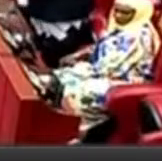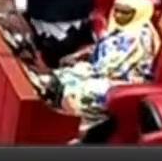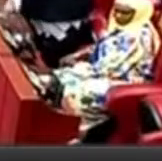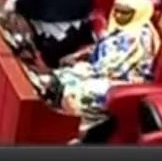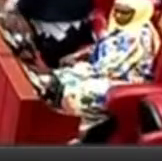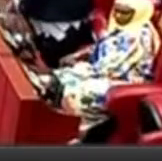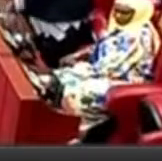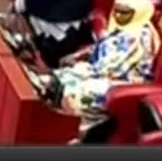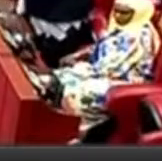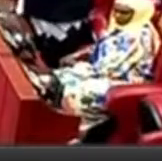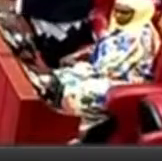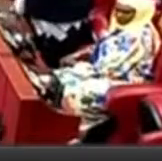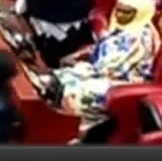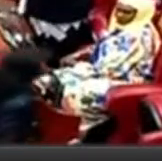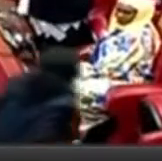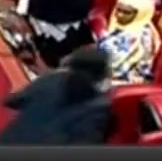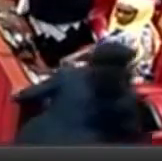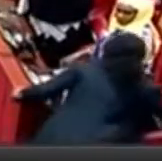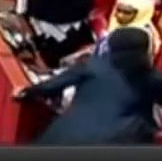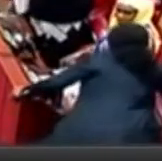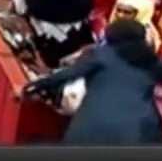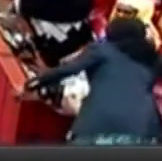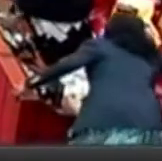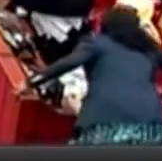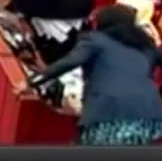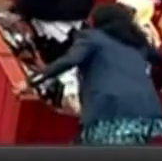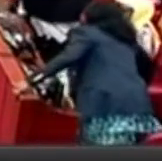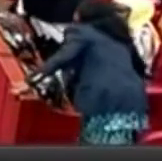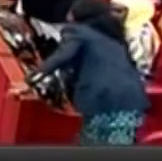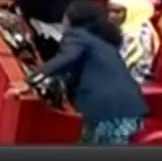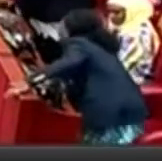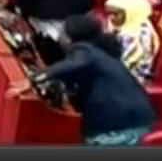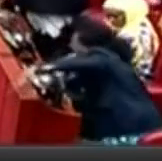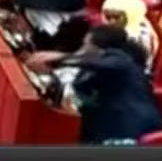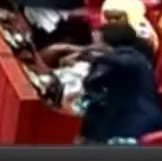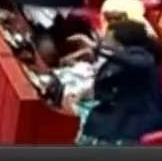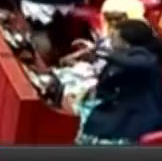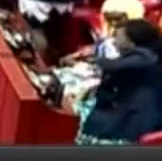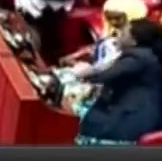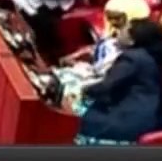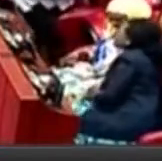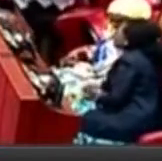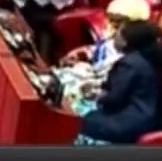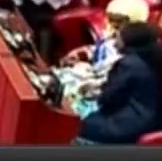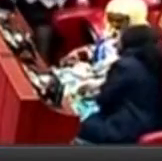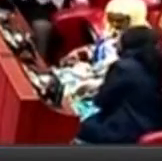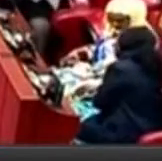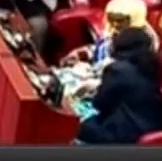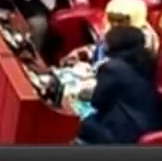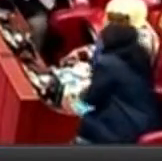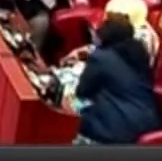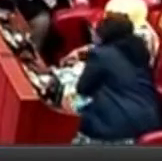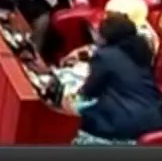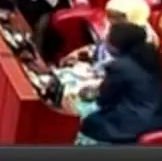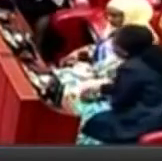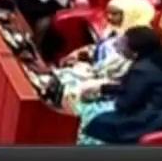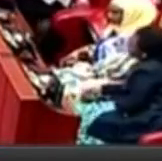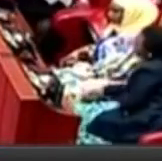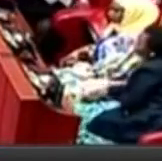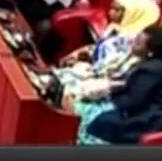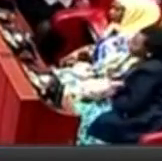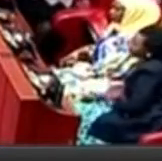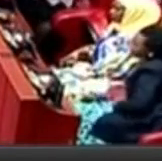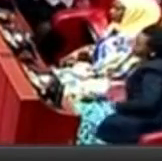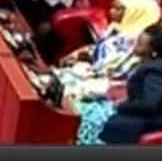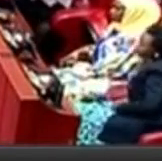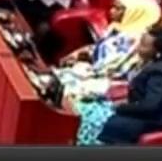standing to the left of the screen. Just in front of the Speaker is the